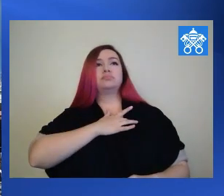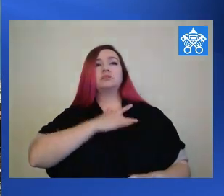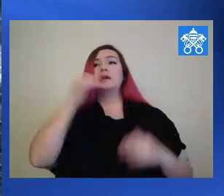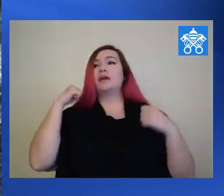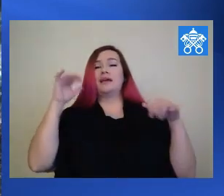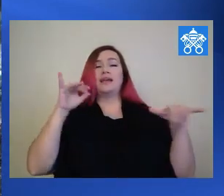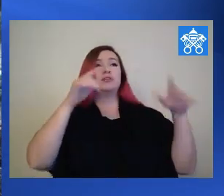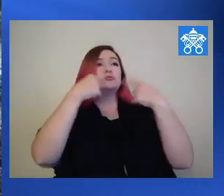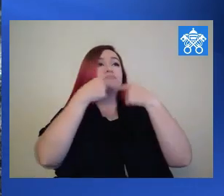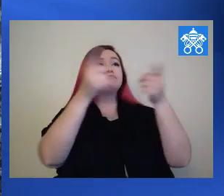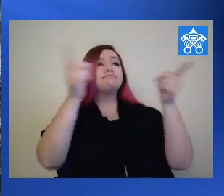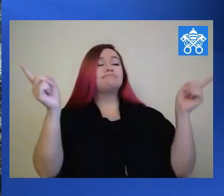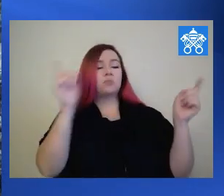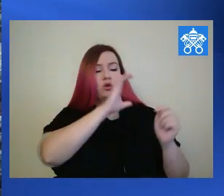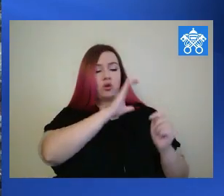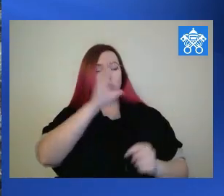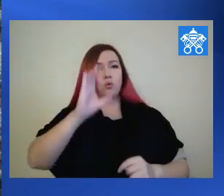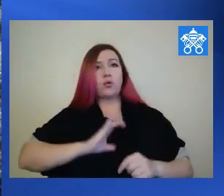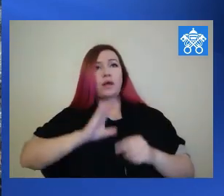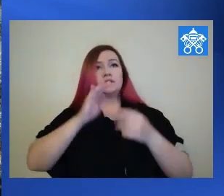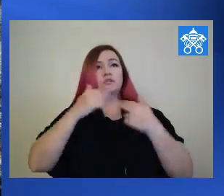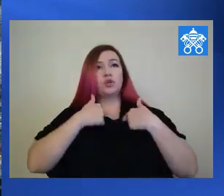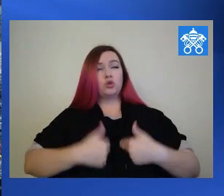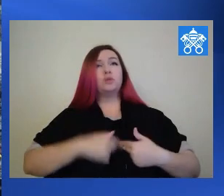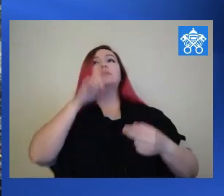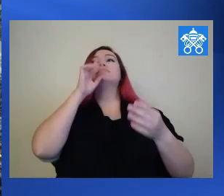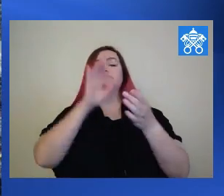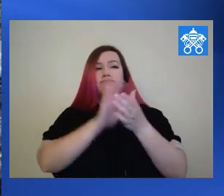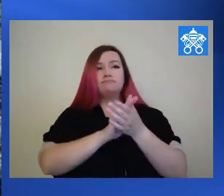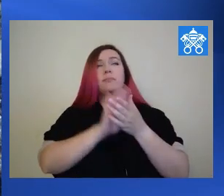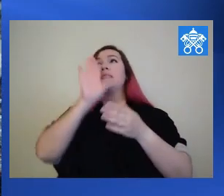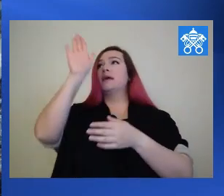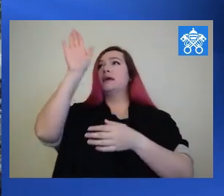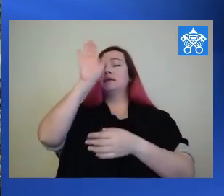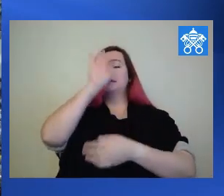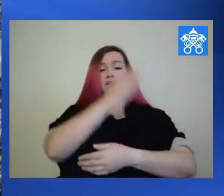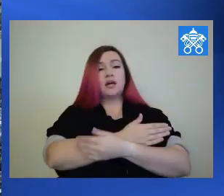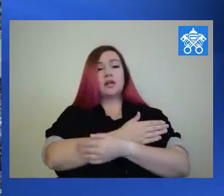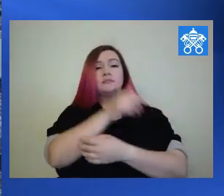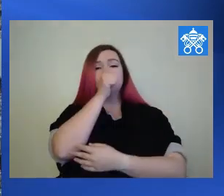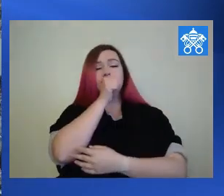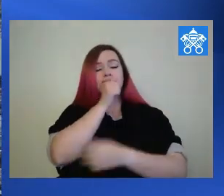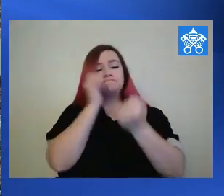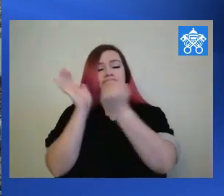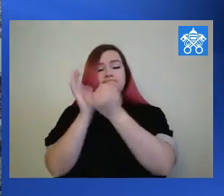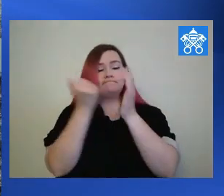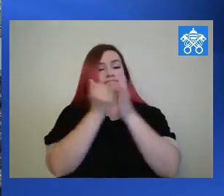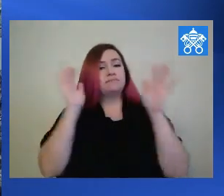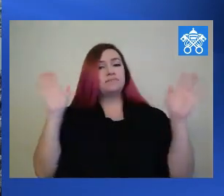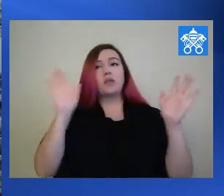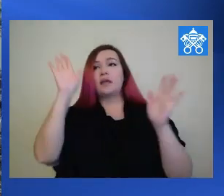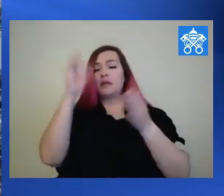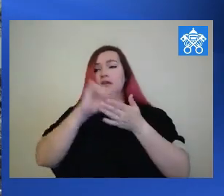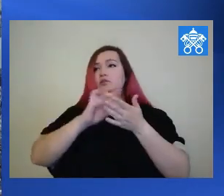angelo annunciante, Christi fili tui, incarnazione coniovimus, per passionem eius et crucem, a resurrectione gloriam perducamur,